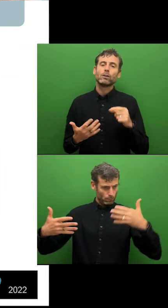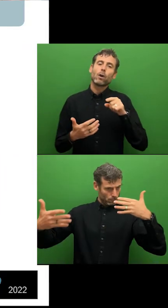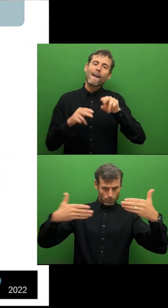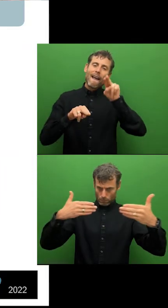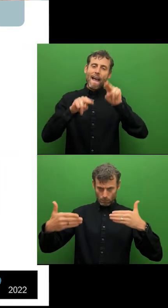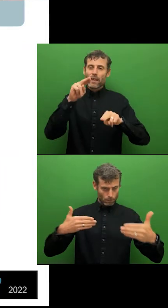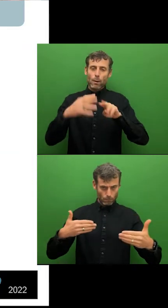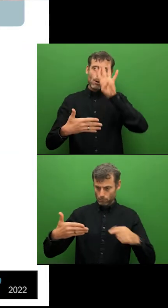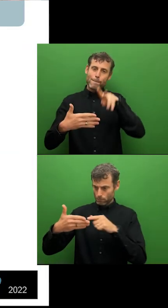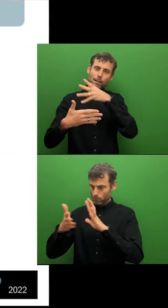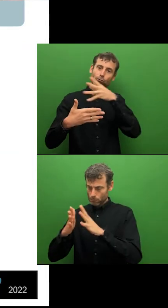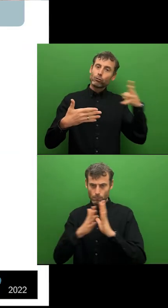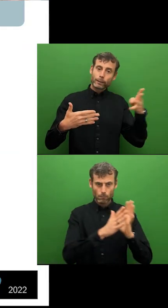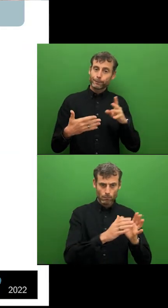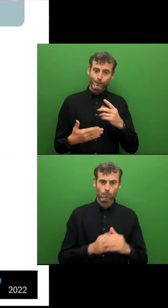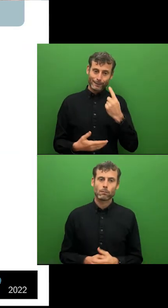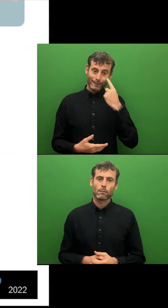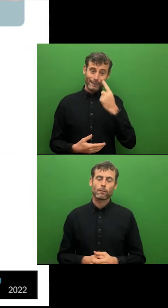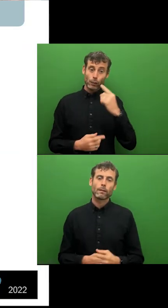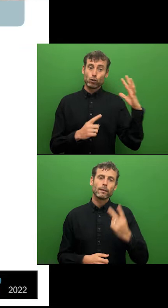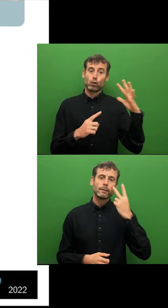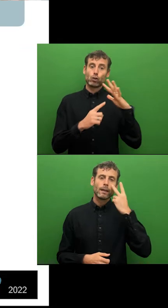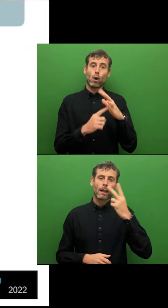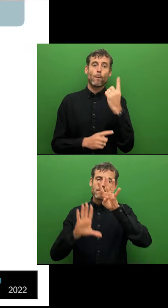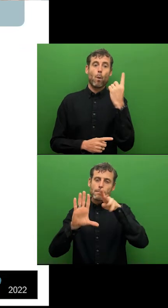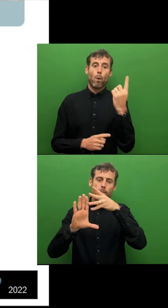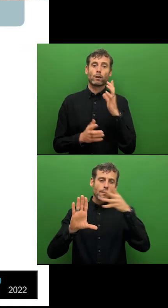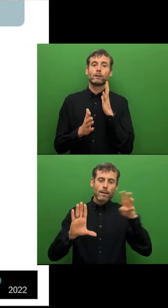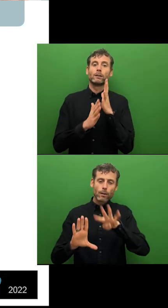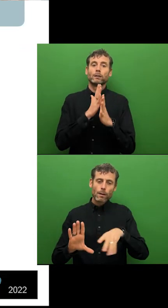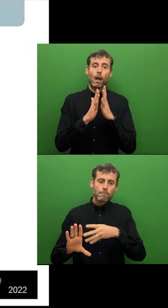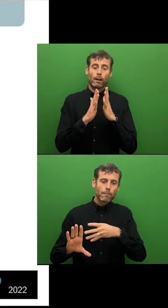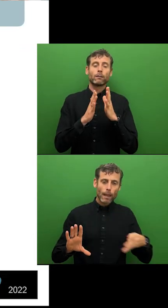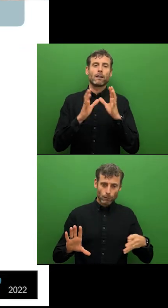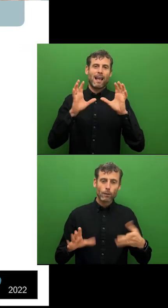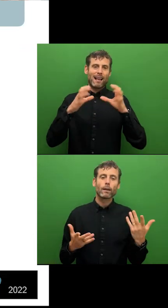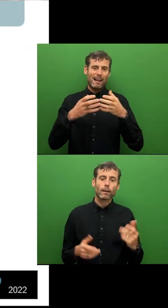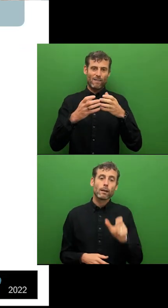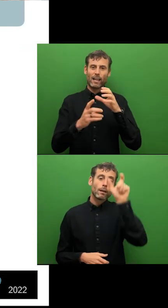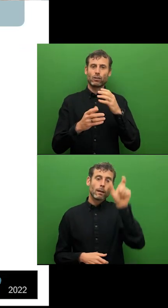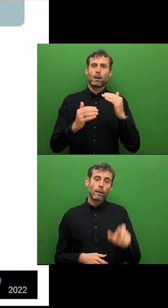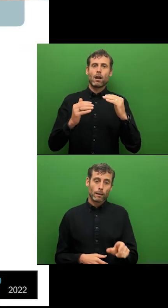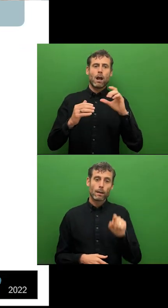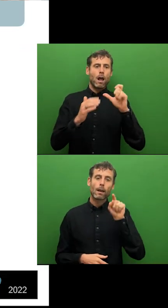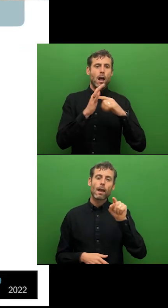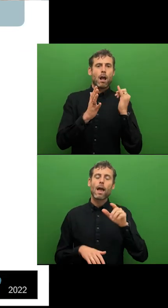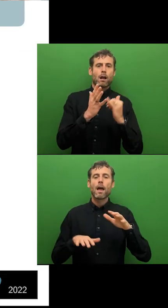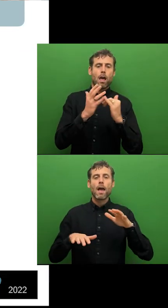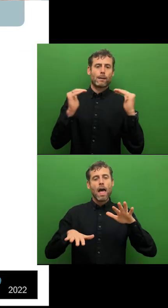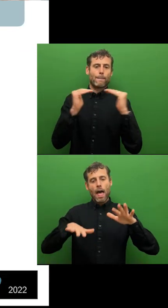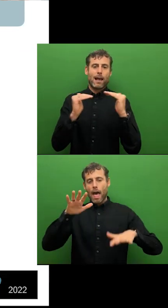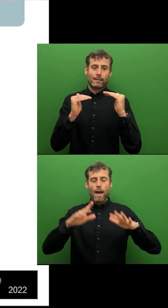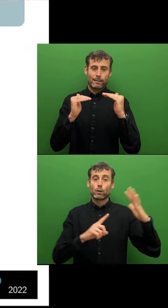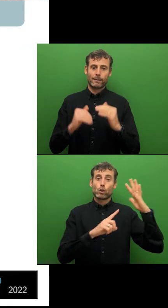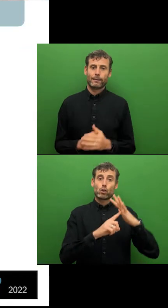The main evaluation metric is the top 1 sign classification accuracy with class balancing. That is the average top